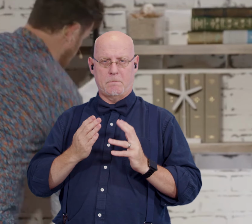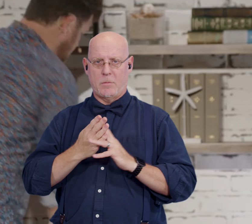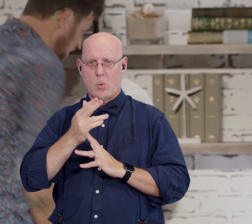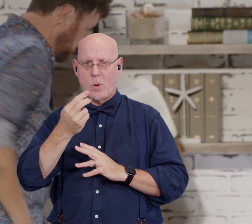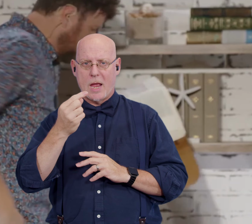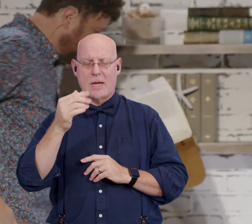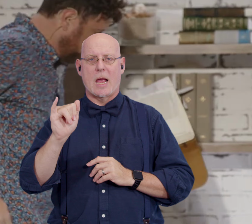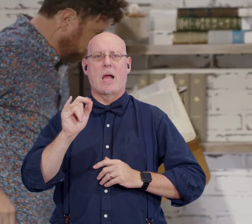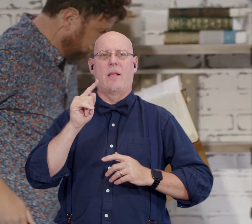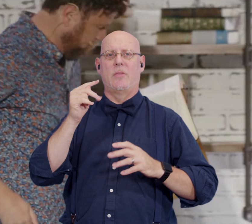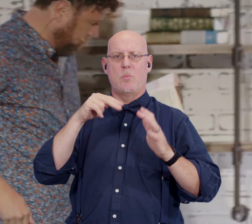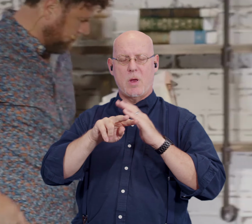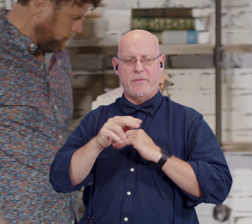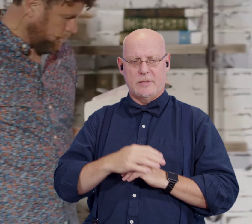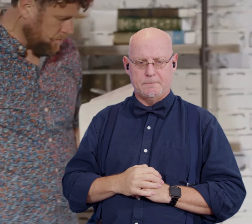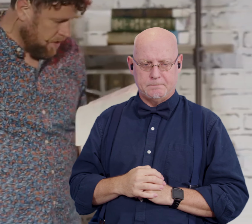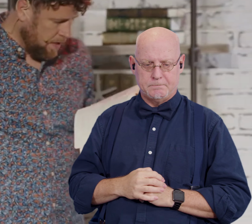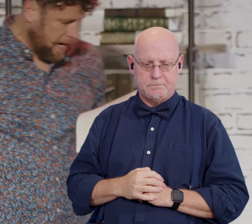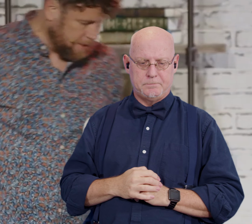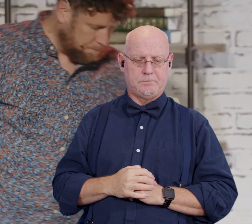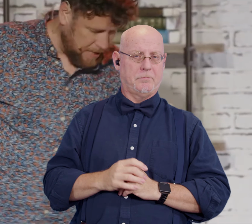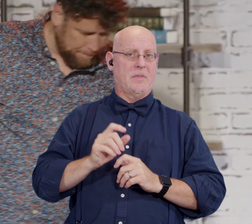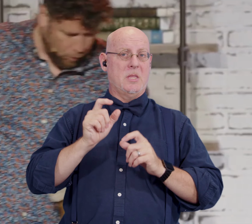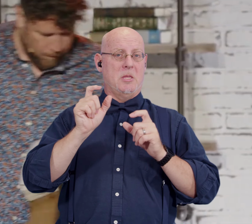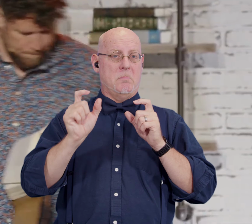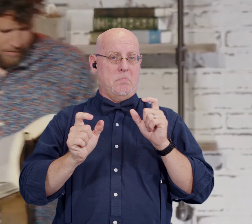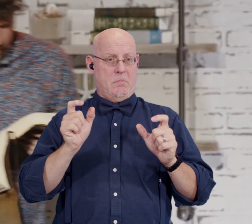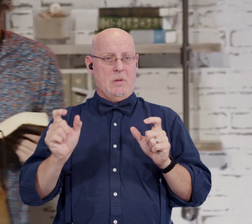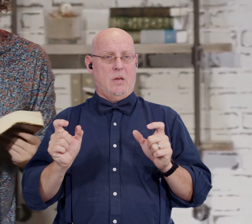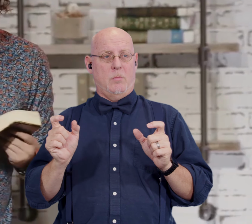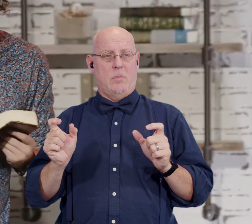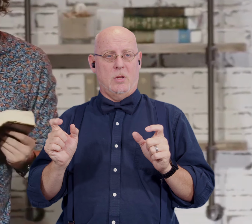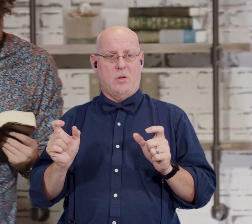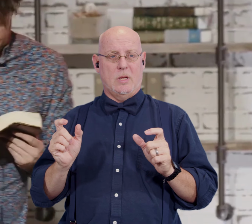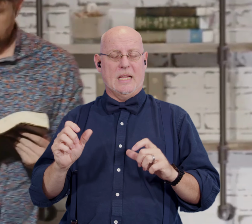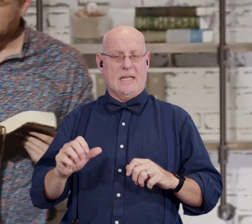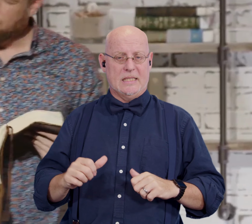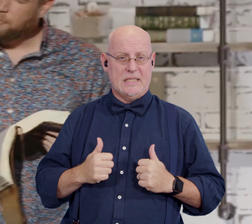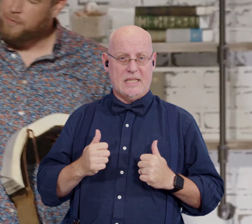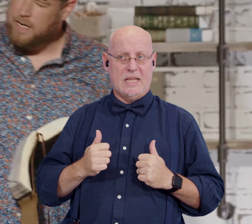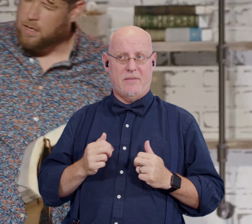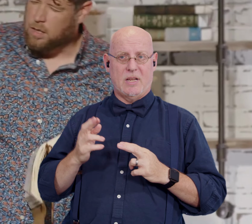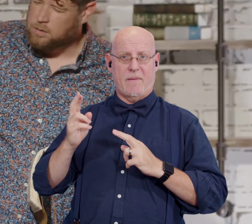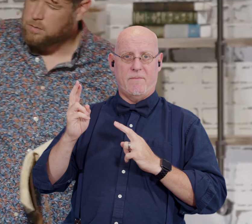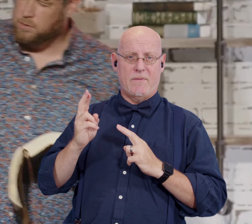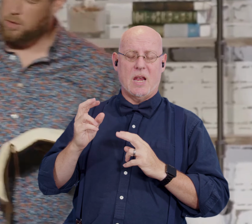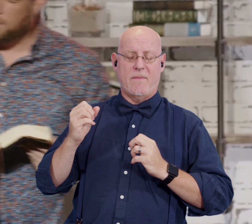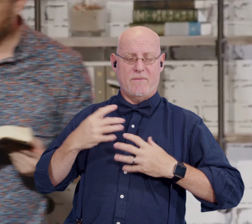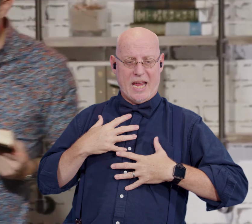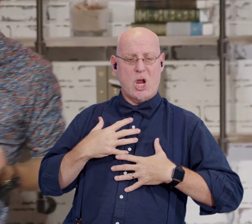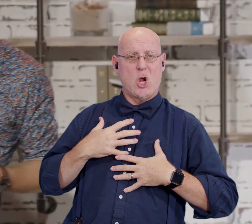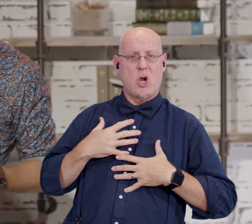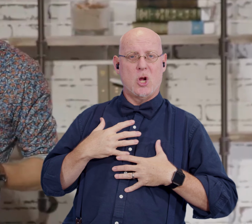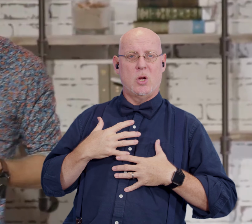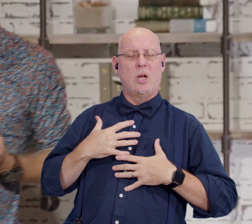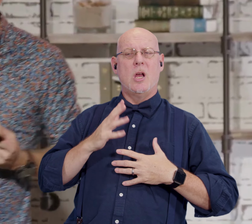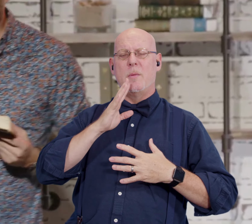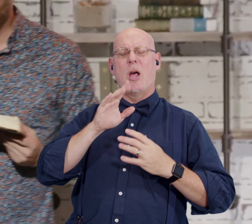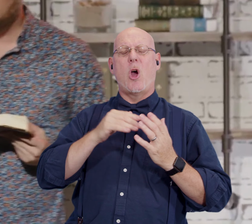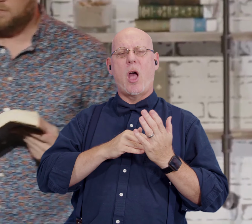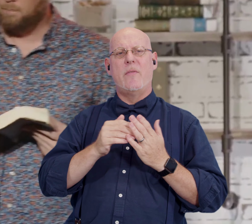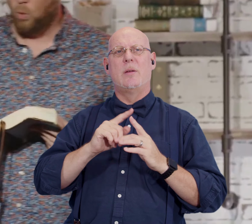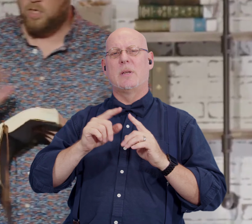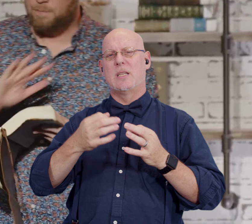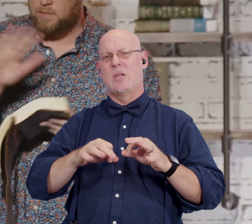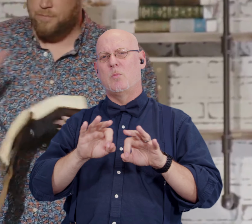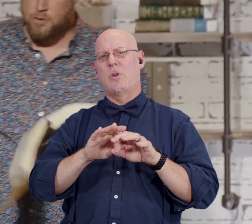through Haggai the prophets. And the people lived in fear. And we talk about this quite often